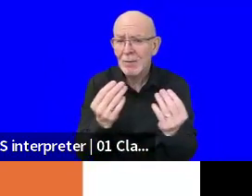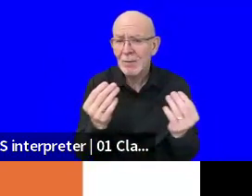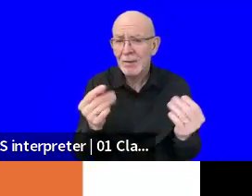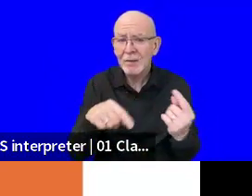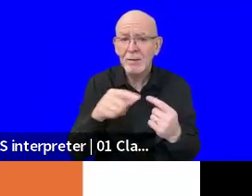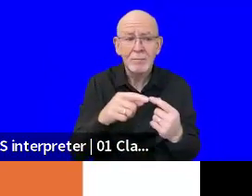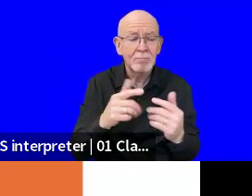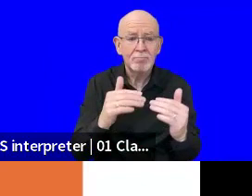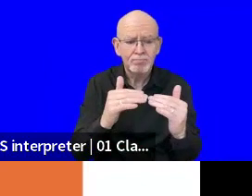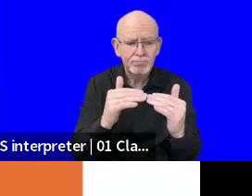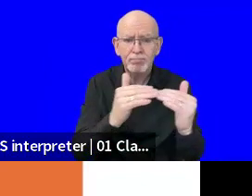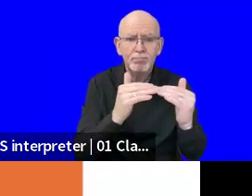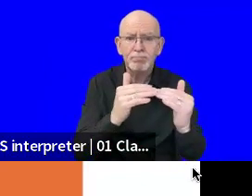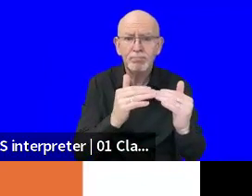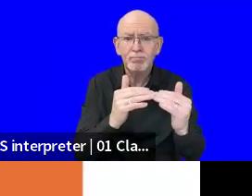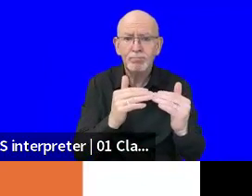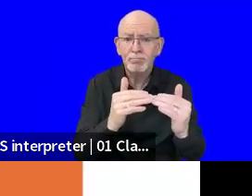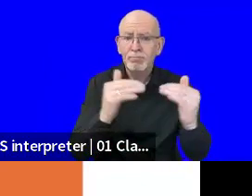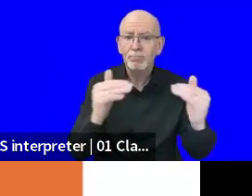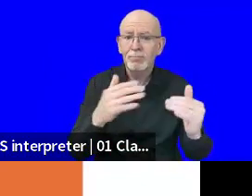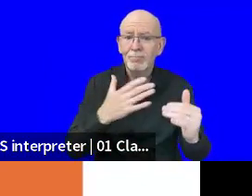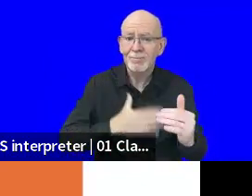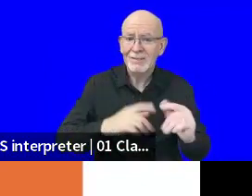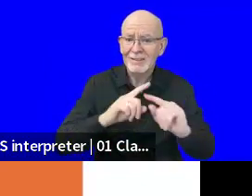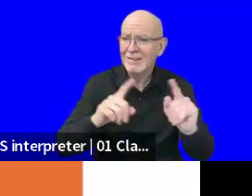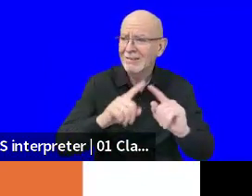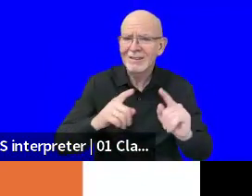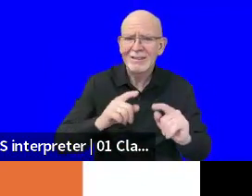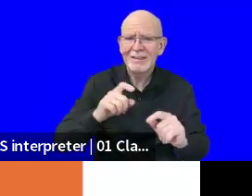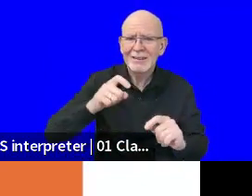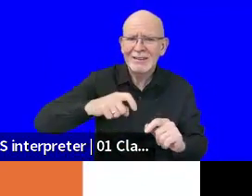So when we talk about costs, there are several different